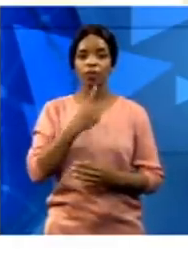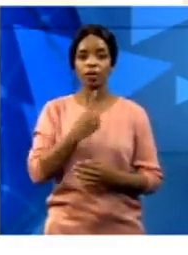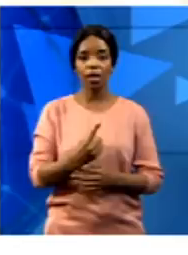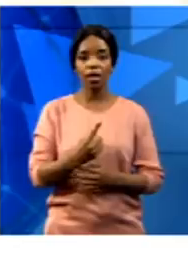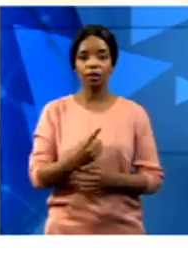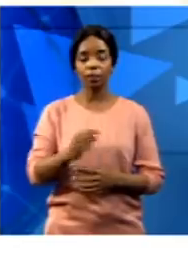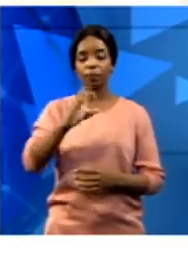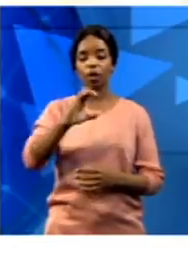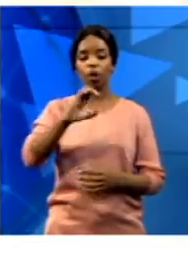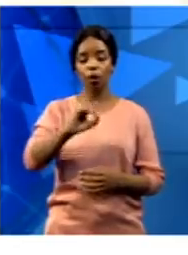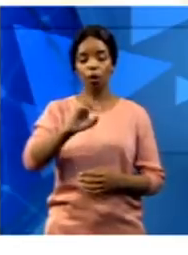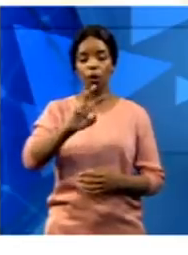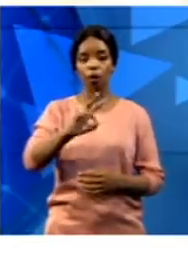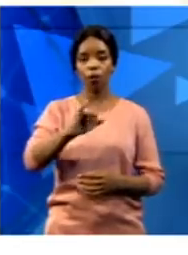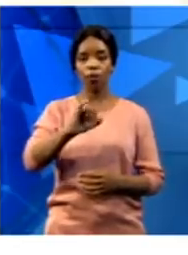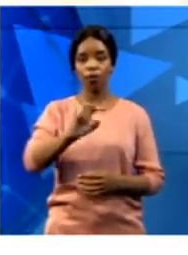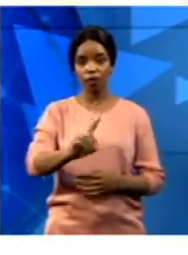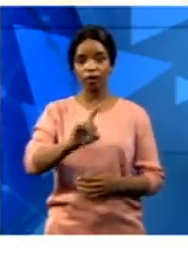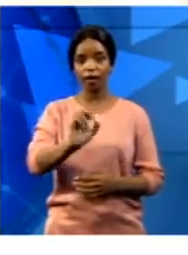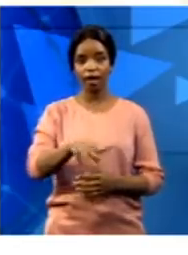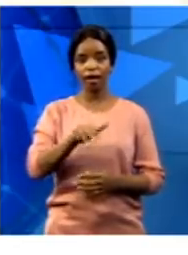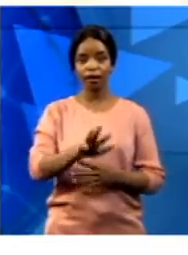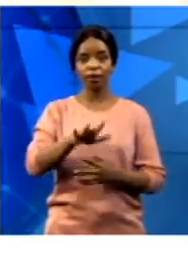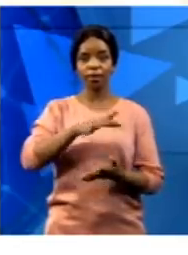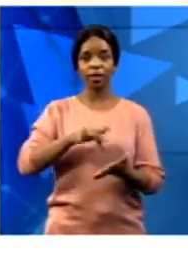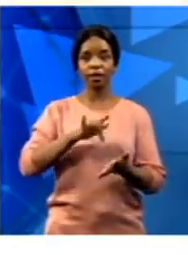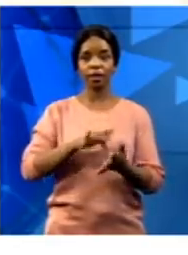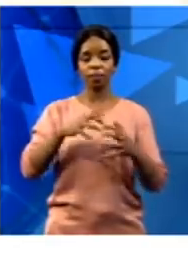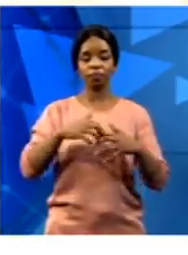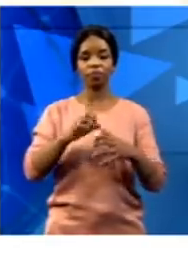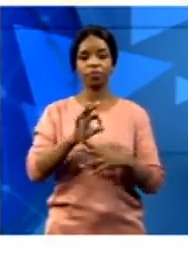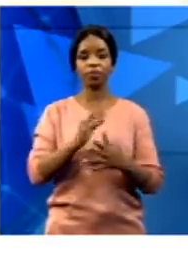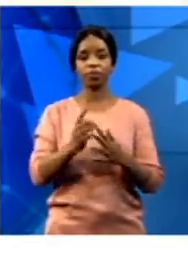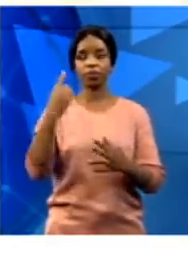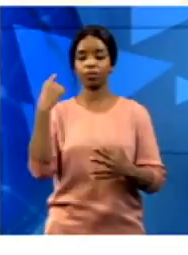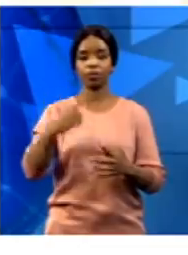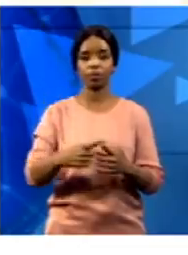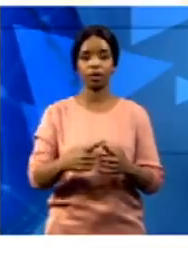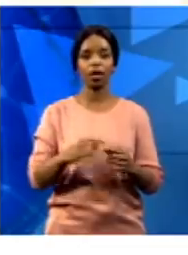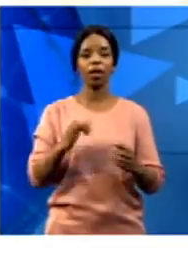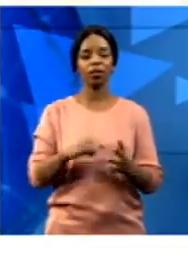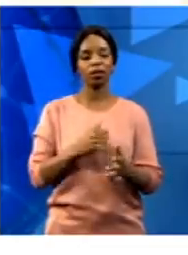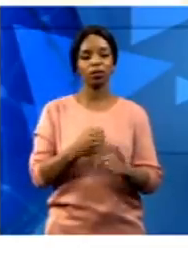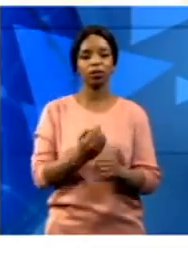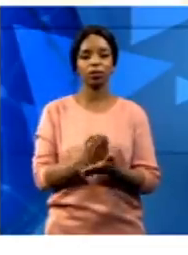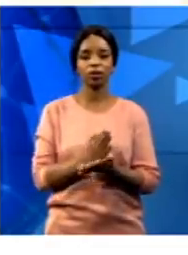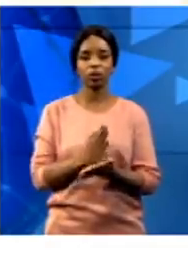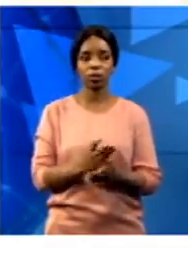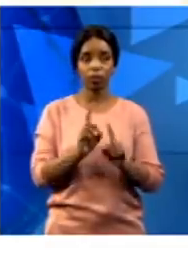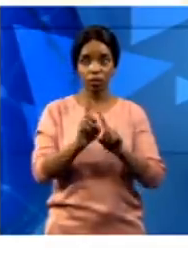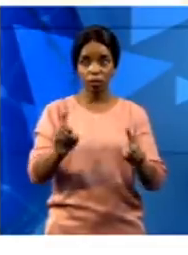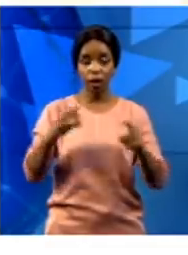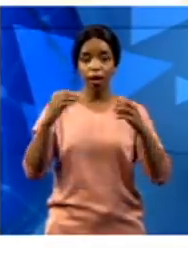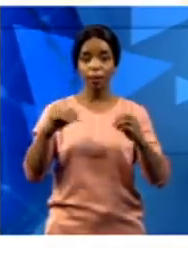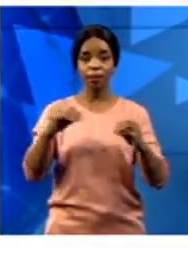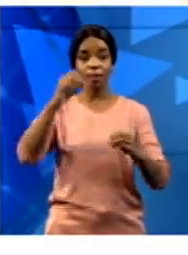2 weeks sifting through the regulations as they changed hour by hour and making sure that business understood